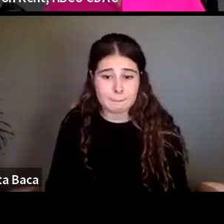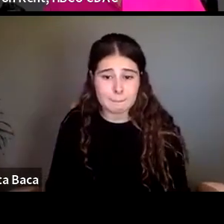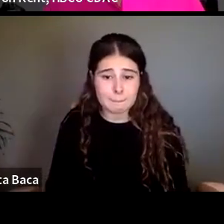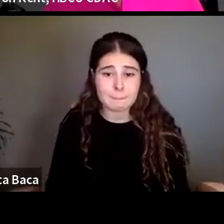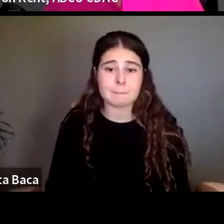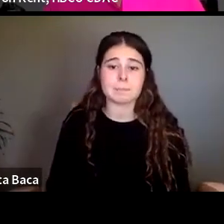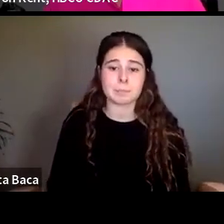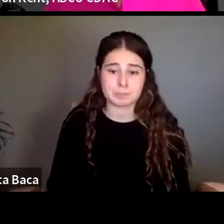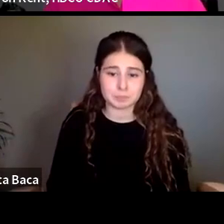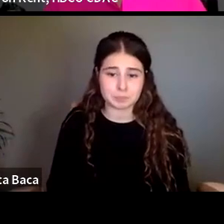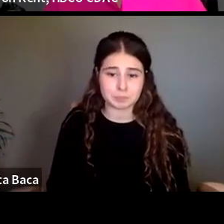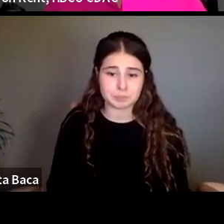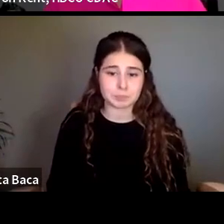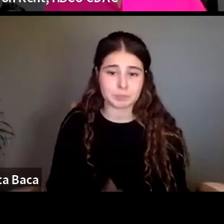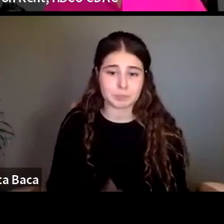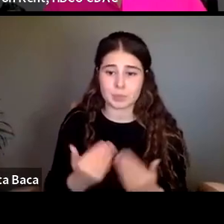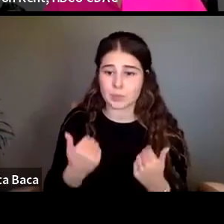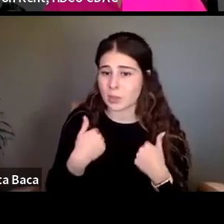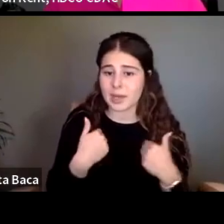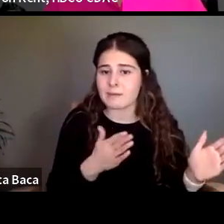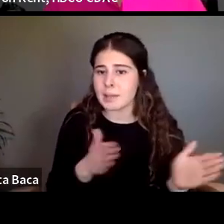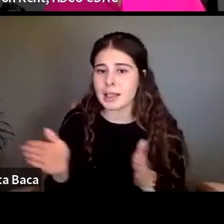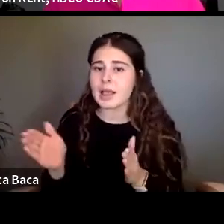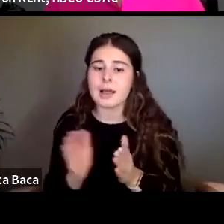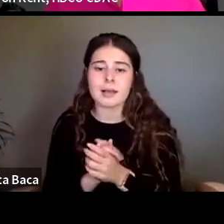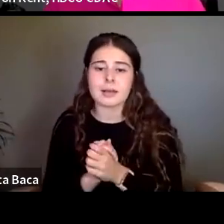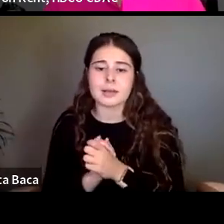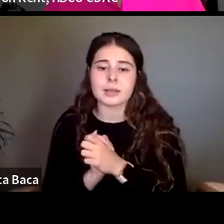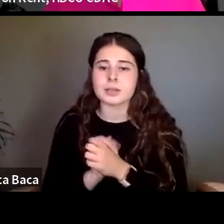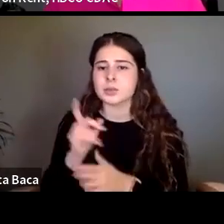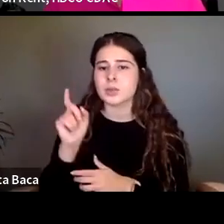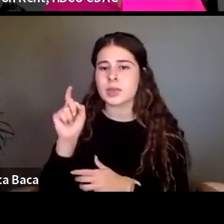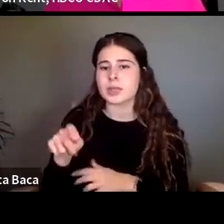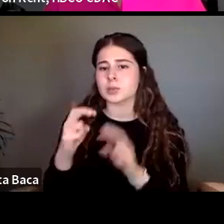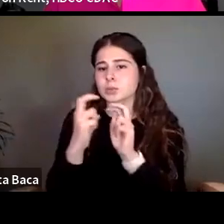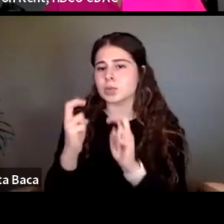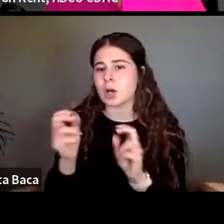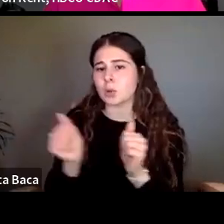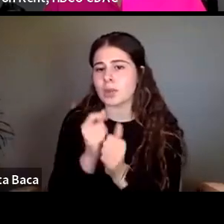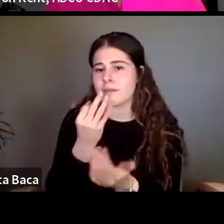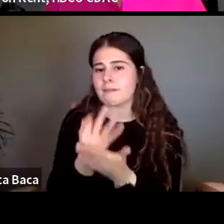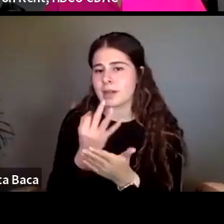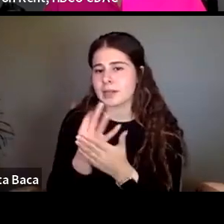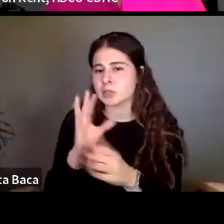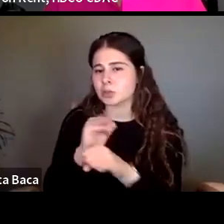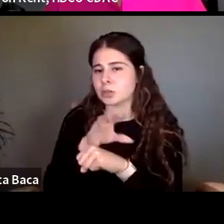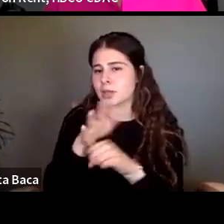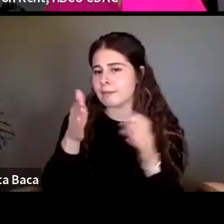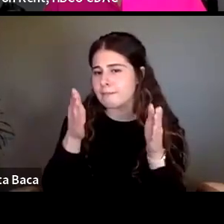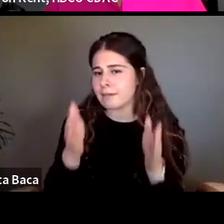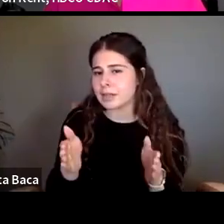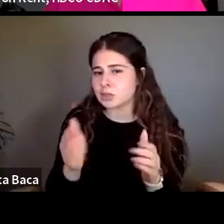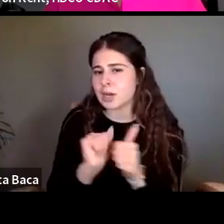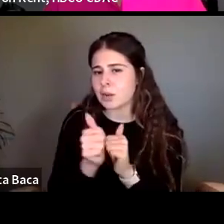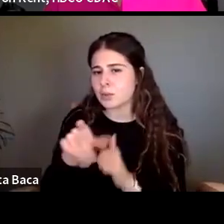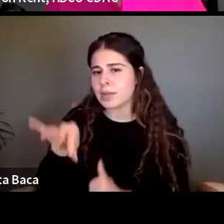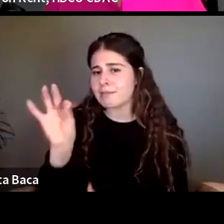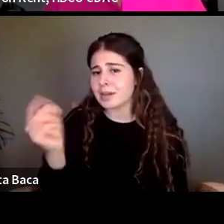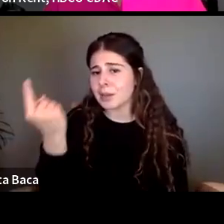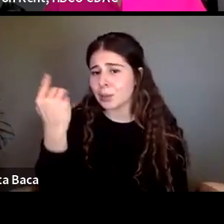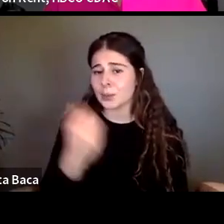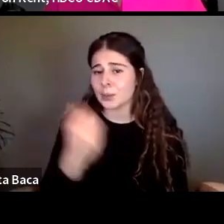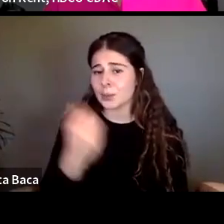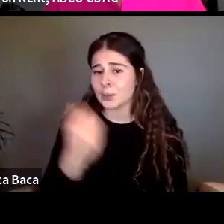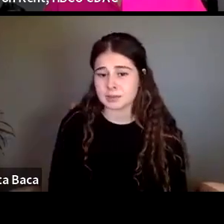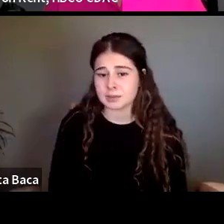Do they need to talk to a financial advisor? How do they know who is a reliable financial advisor? I think it's just, the house is so central to